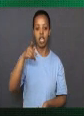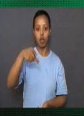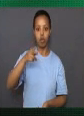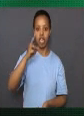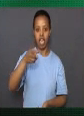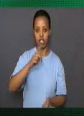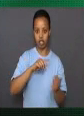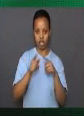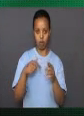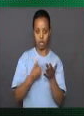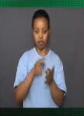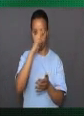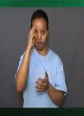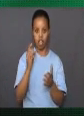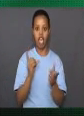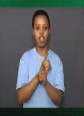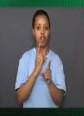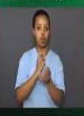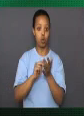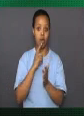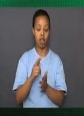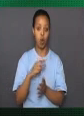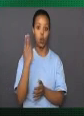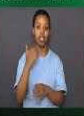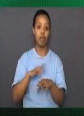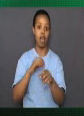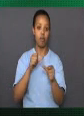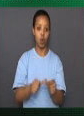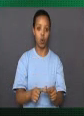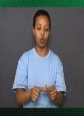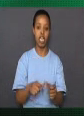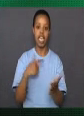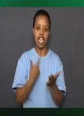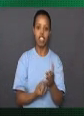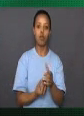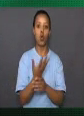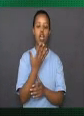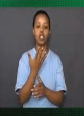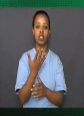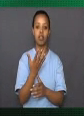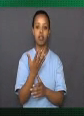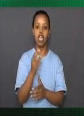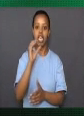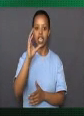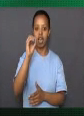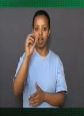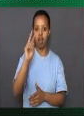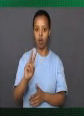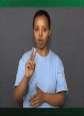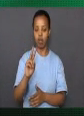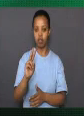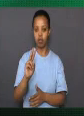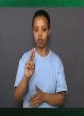NADPH that are produced are used to drive the production of carbohydrates in